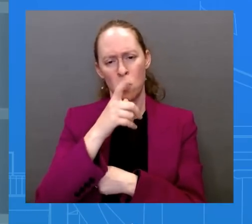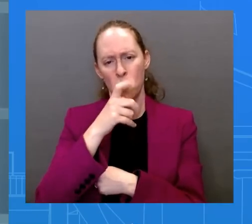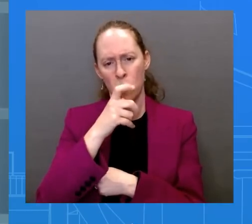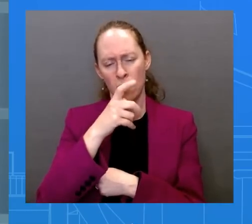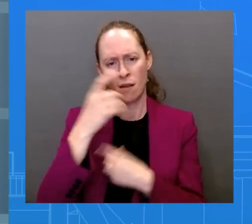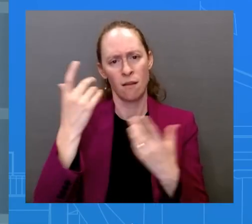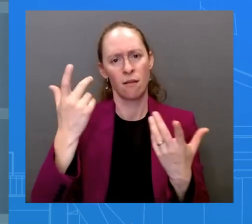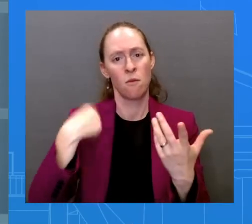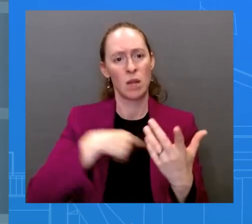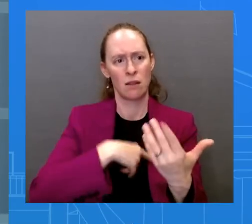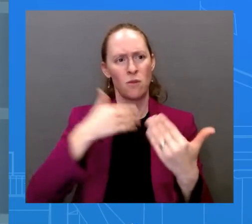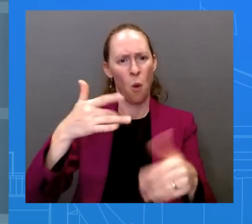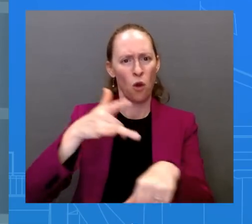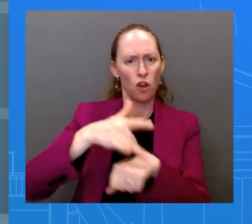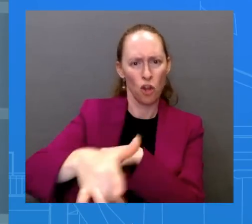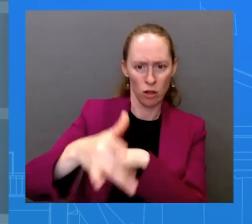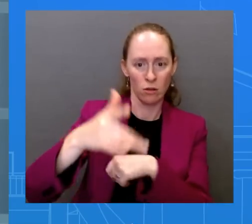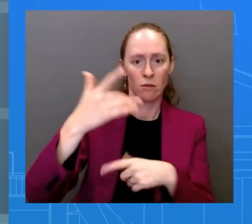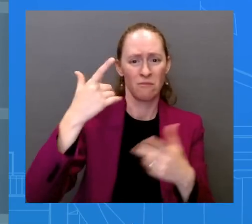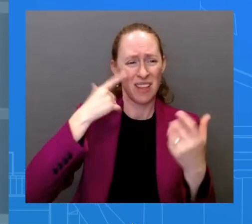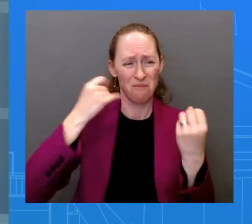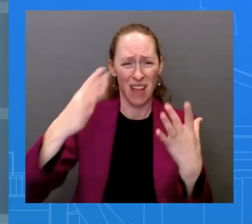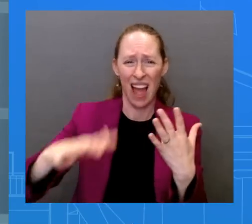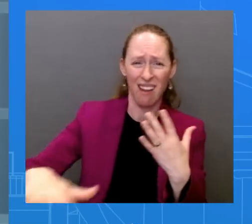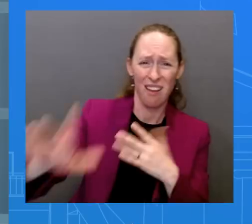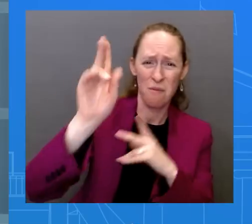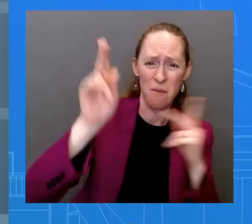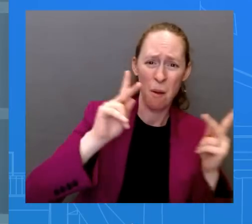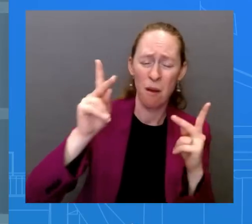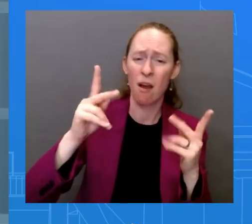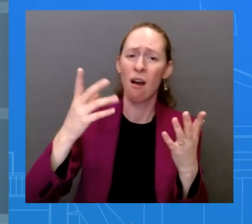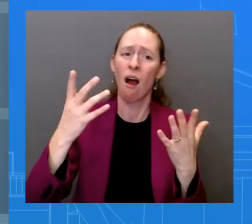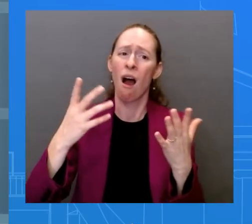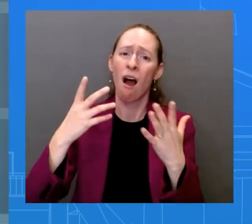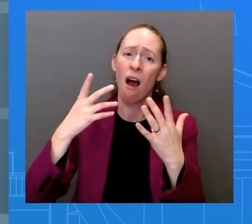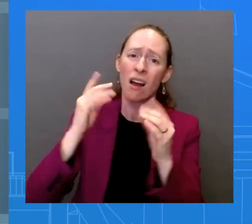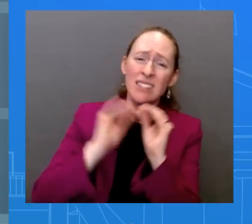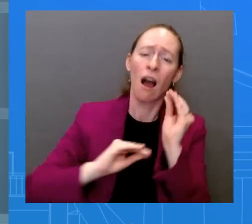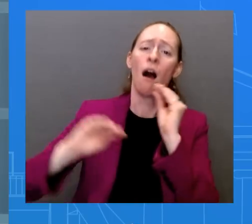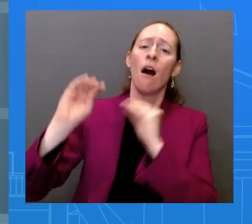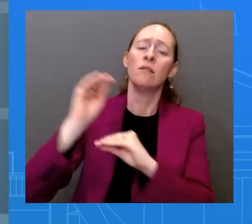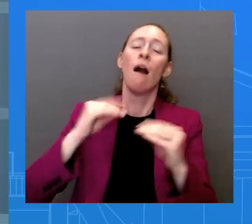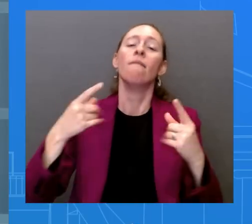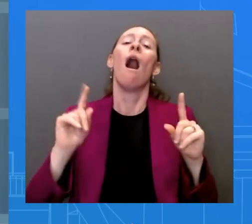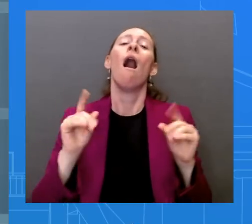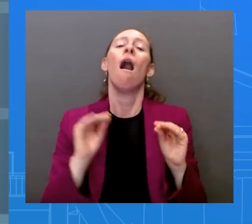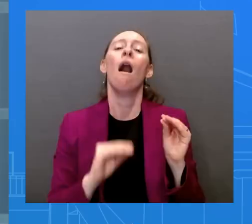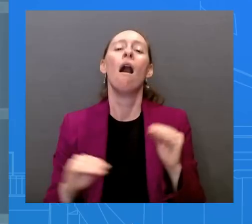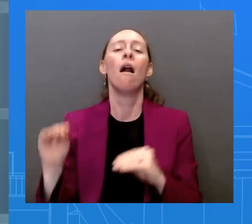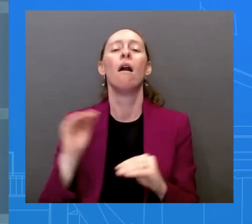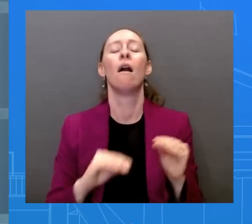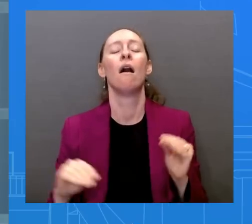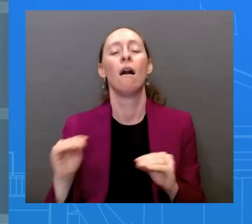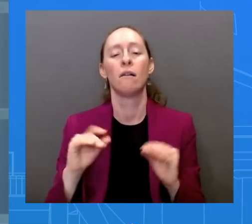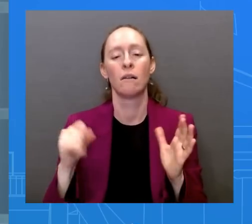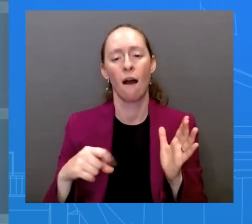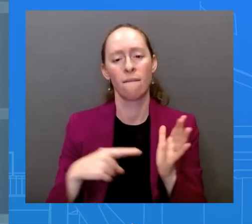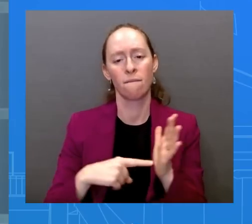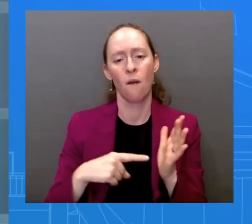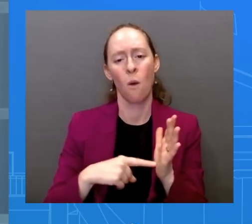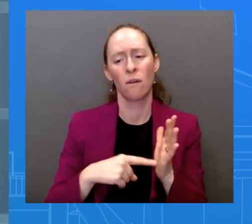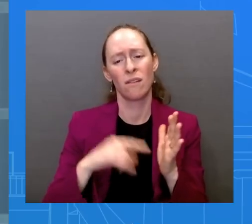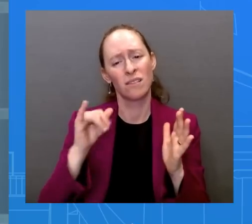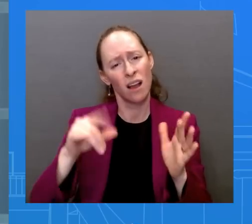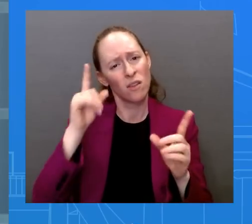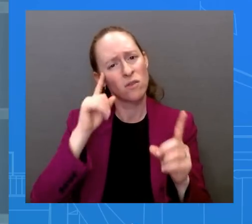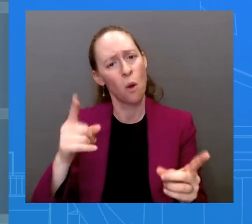of Americans. This is going to be an important step forward in giving people an opportunity to